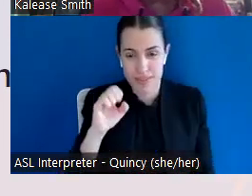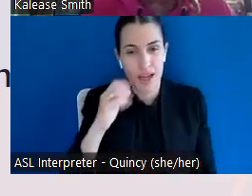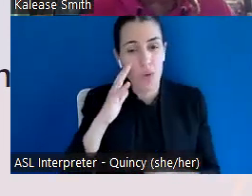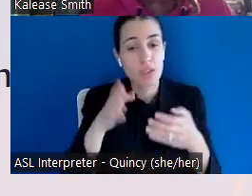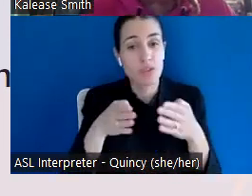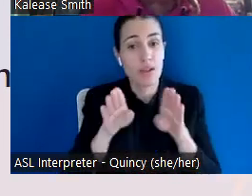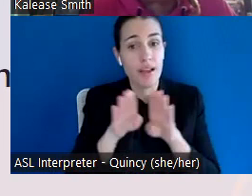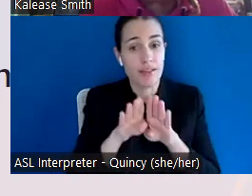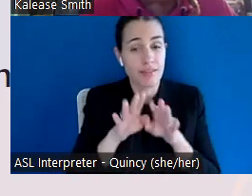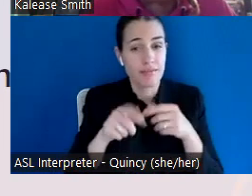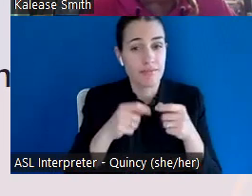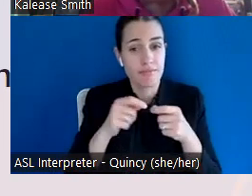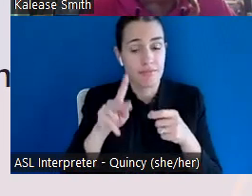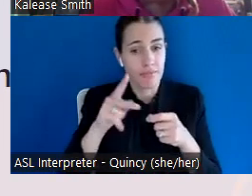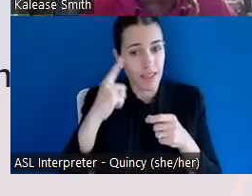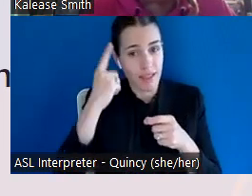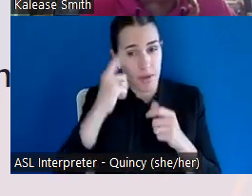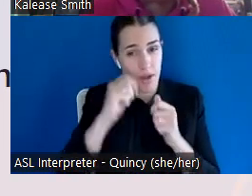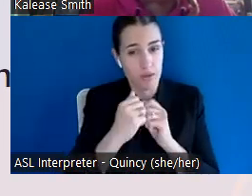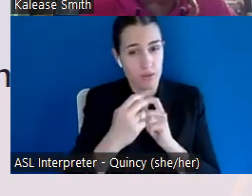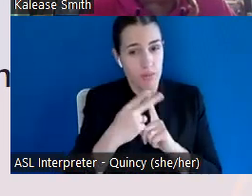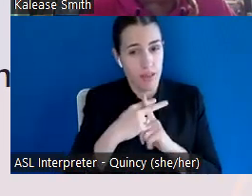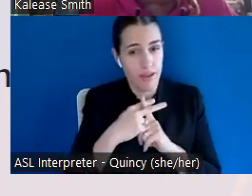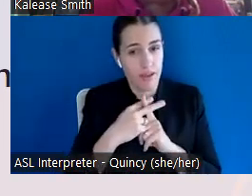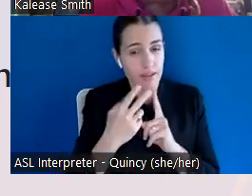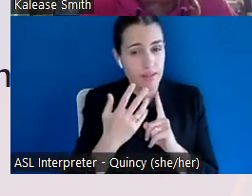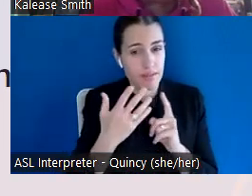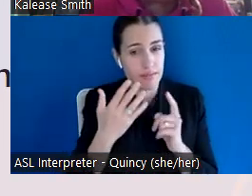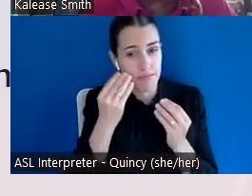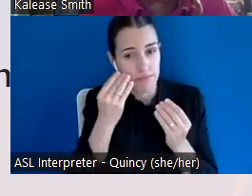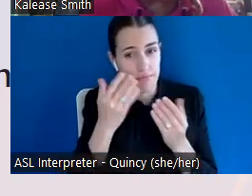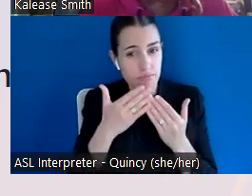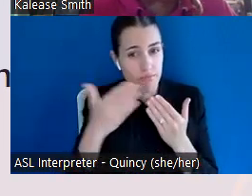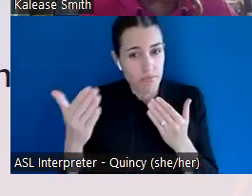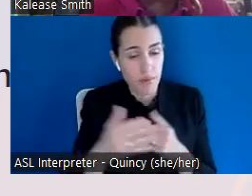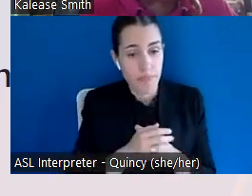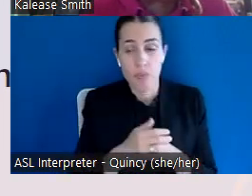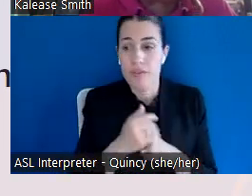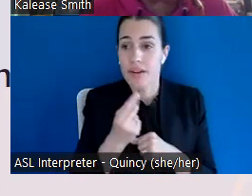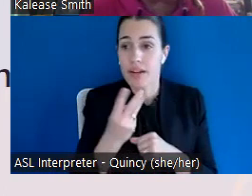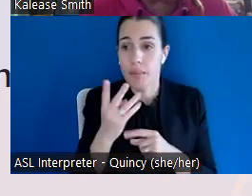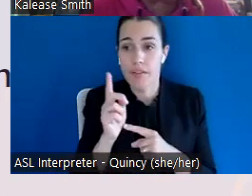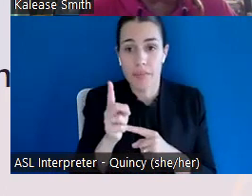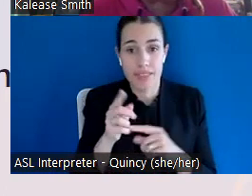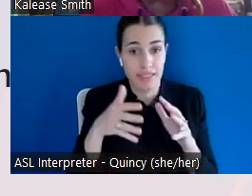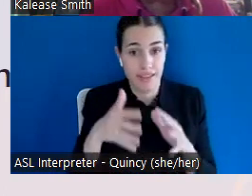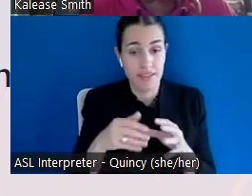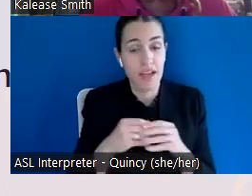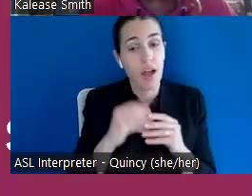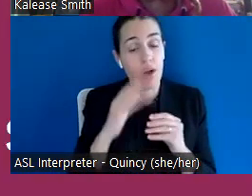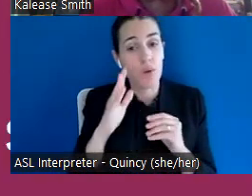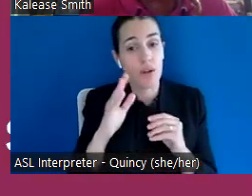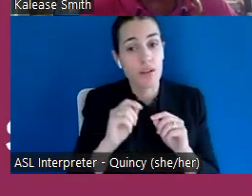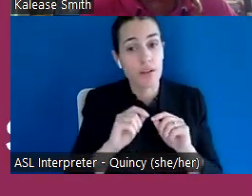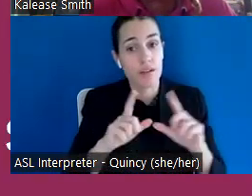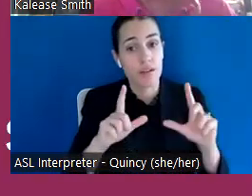thinking about how we can take this information forward. So I'm really quickly, we have a couple minutes left, going to